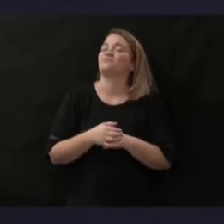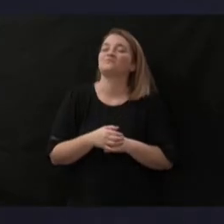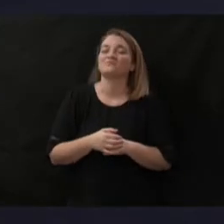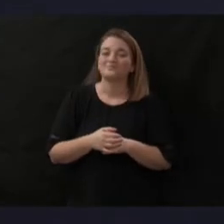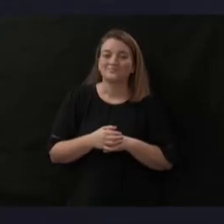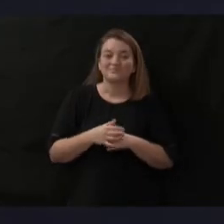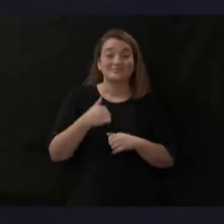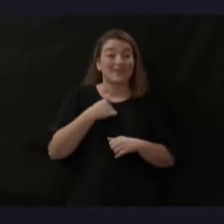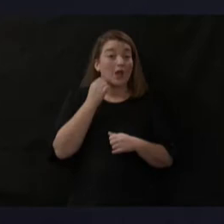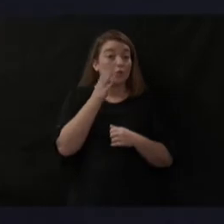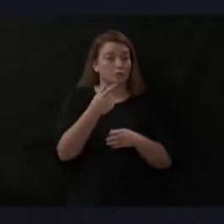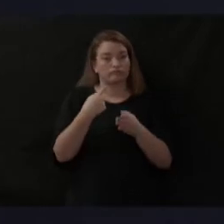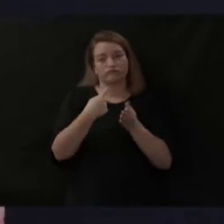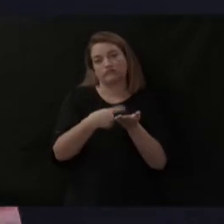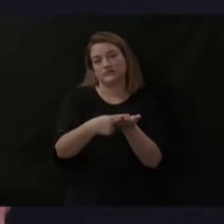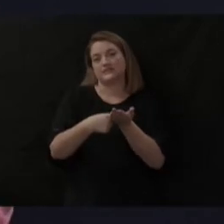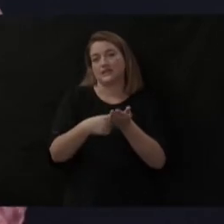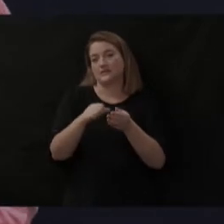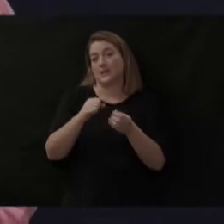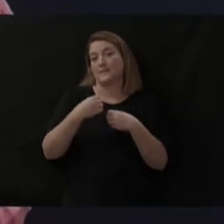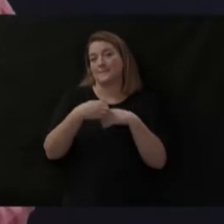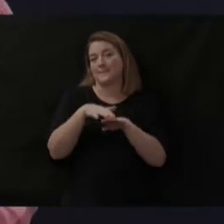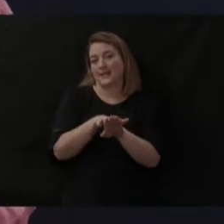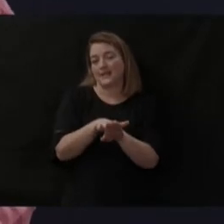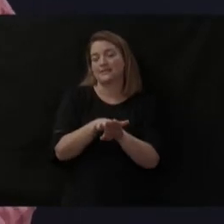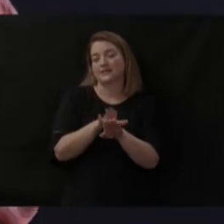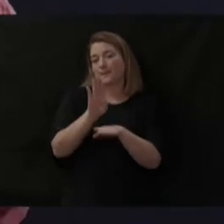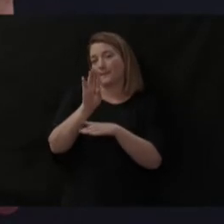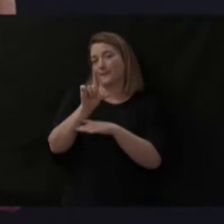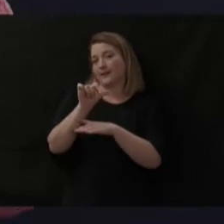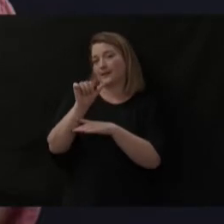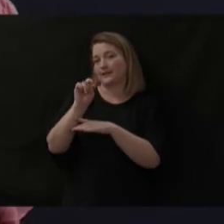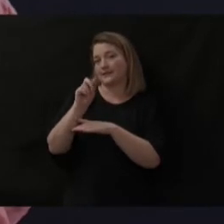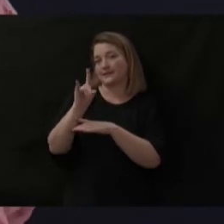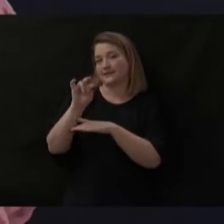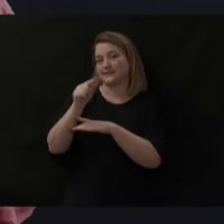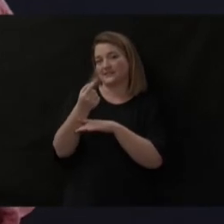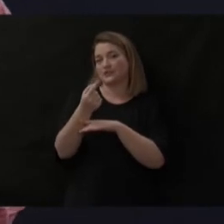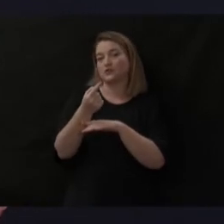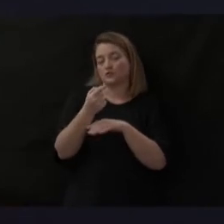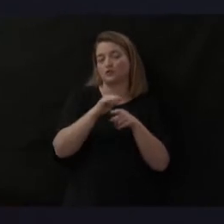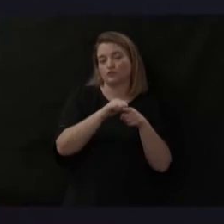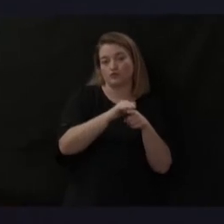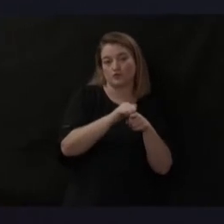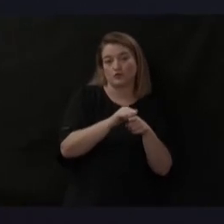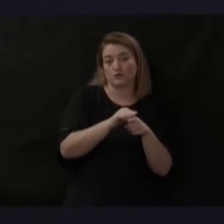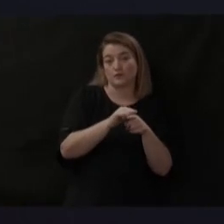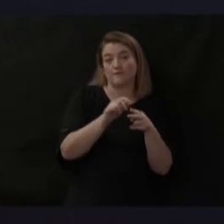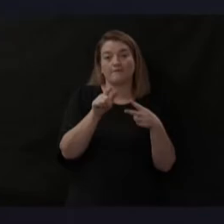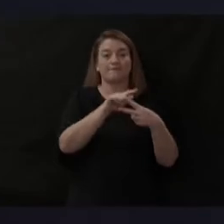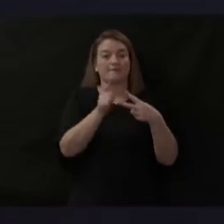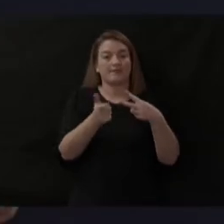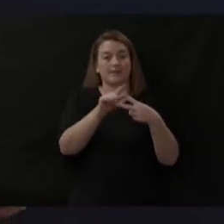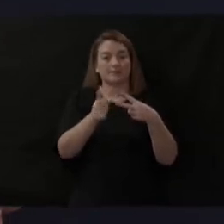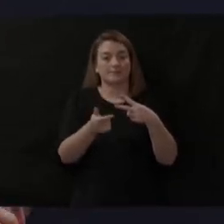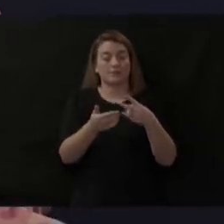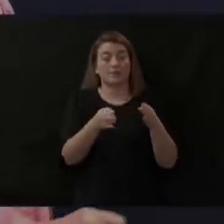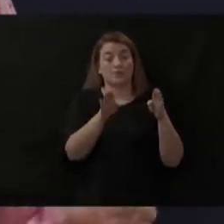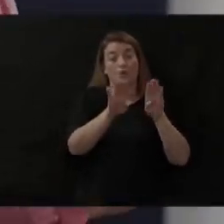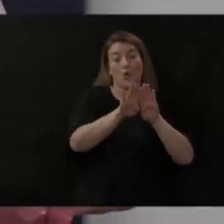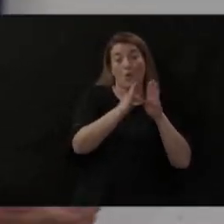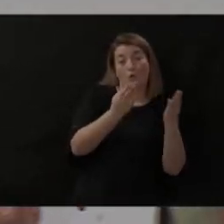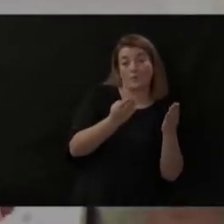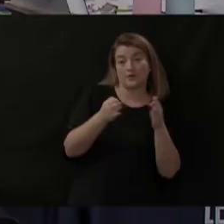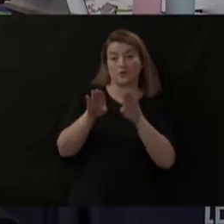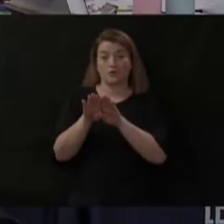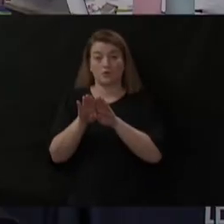a blending drill, flexing between open and closed syllables and magic E. Except for I left my cards over